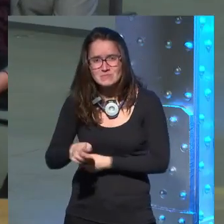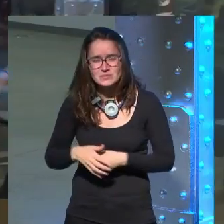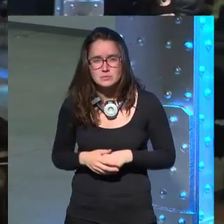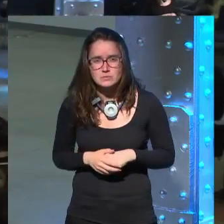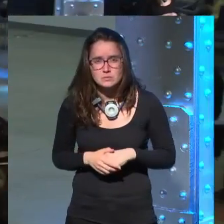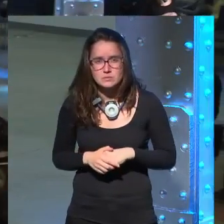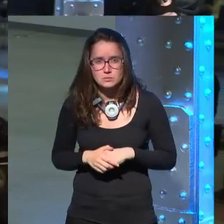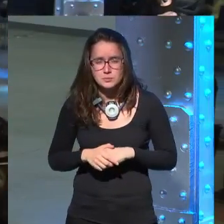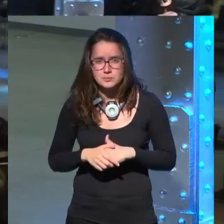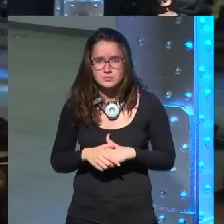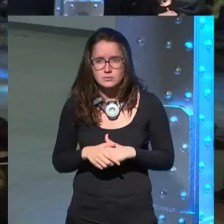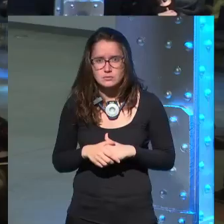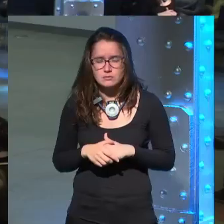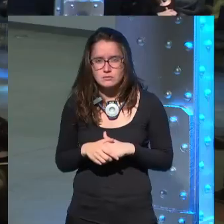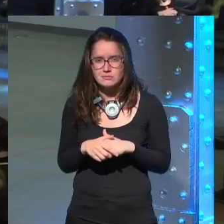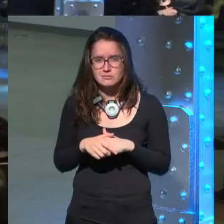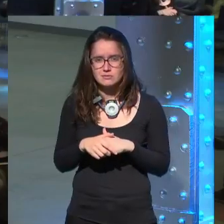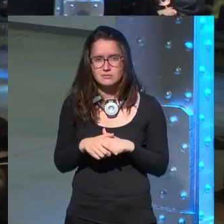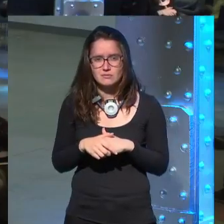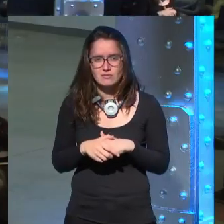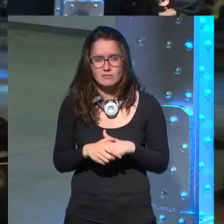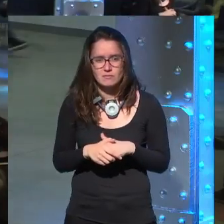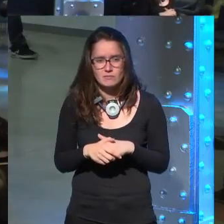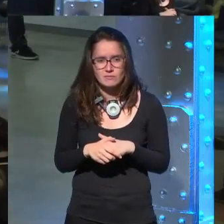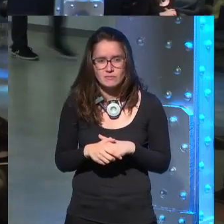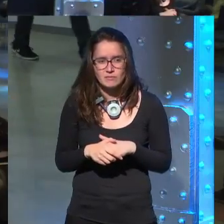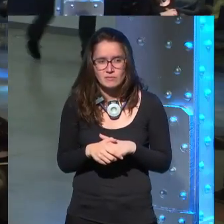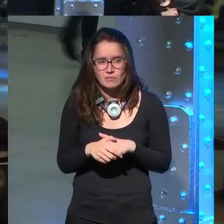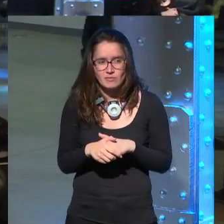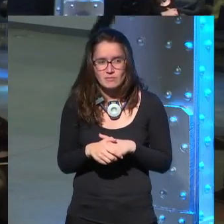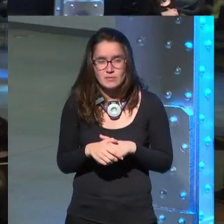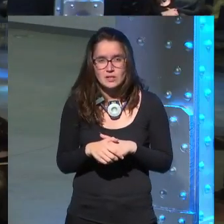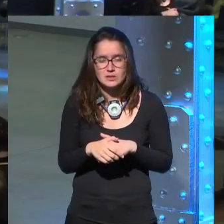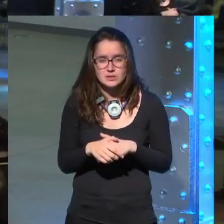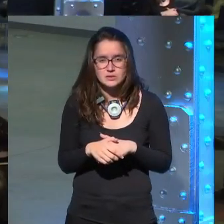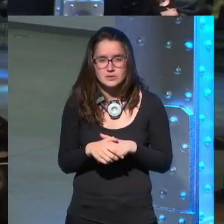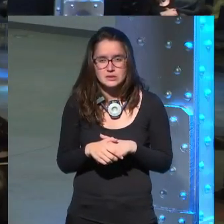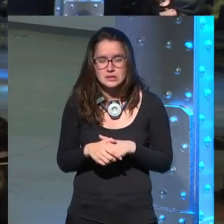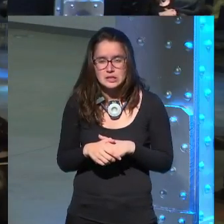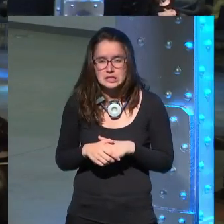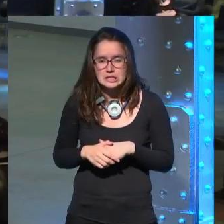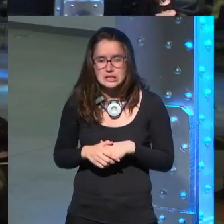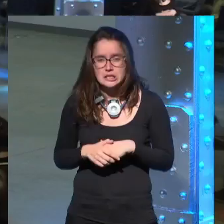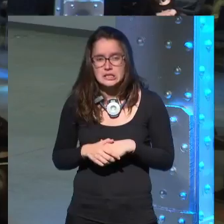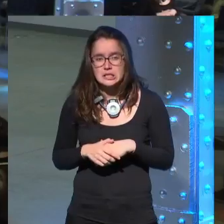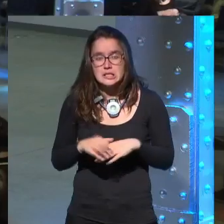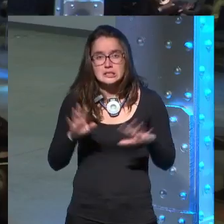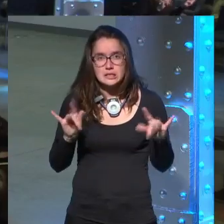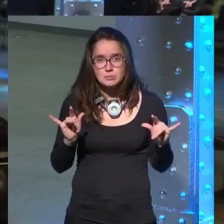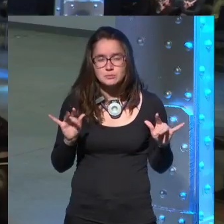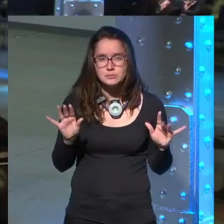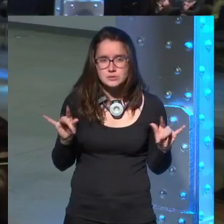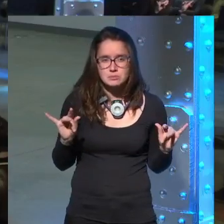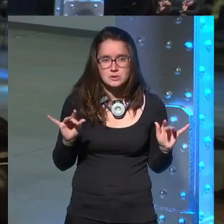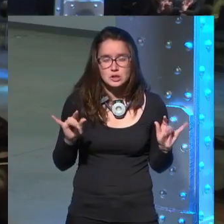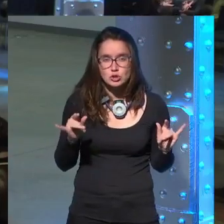physicist or a mathematician, not so much someone of other disciplines? Experiencing what you did of this delay.